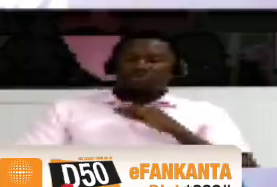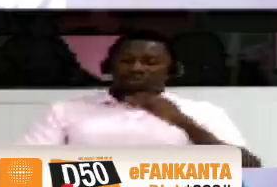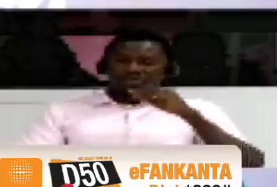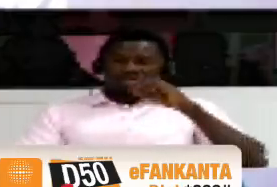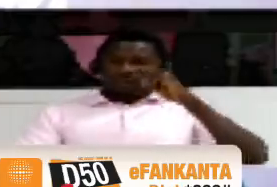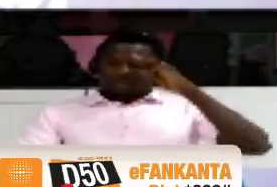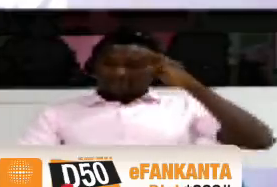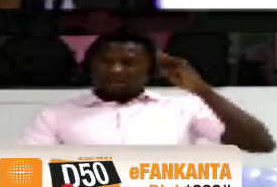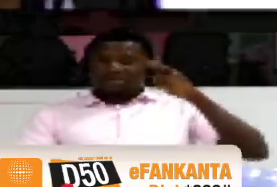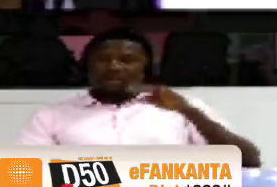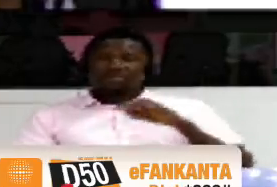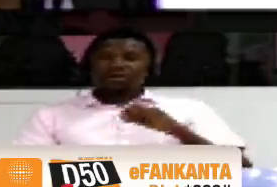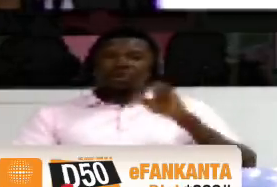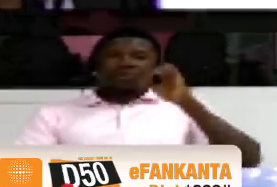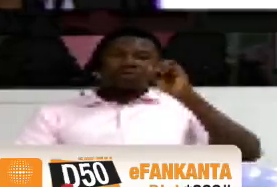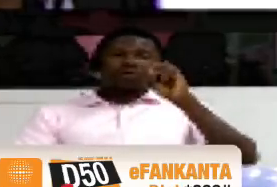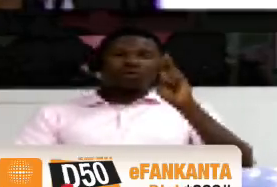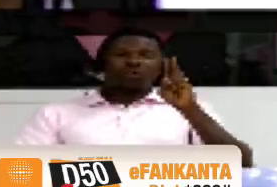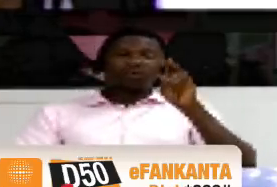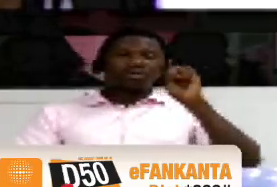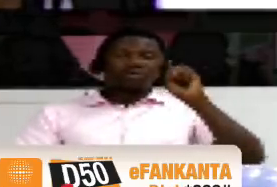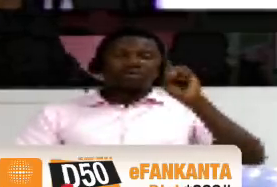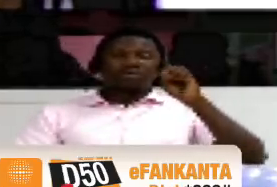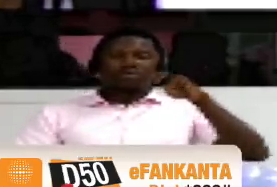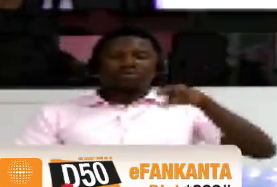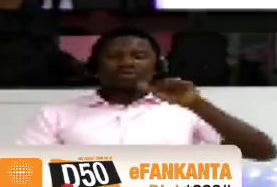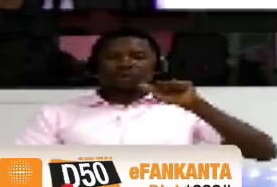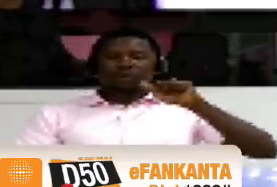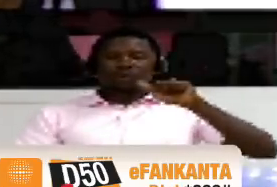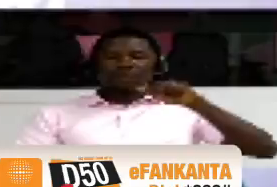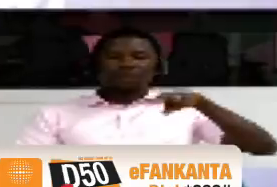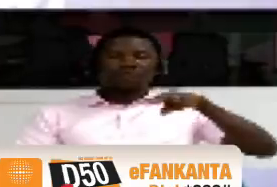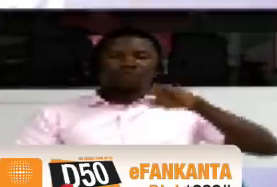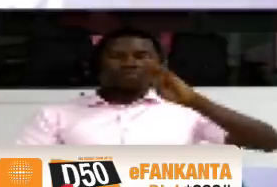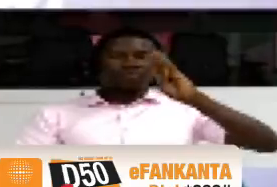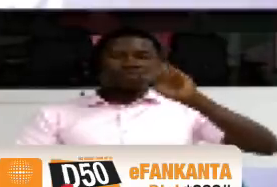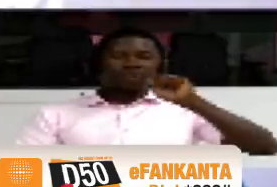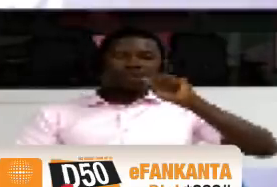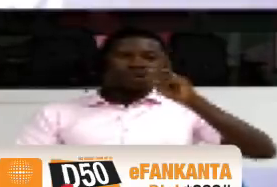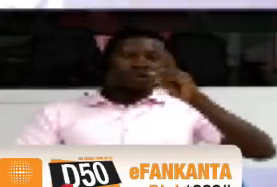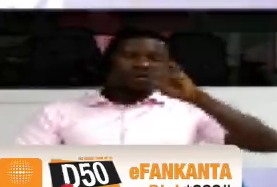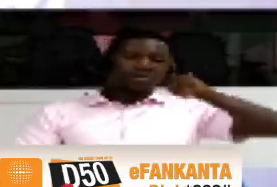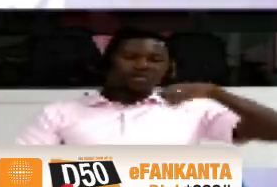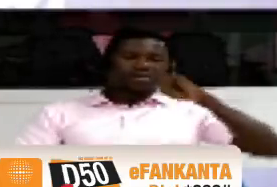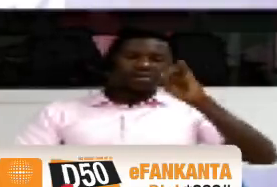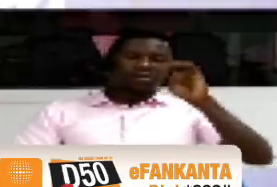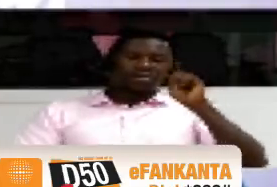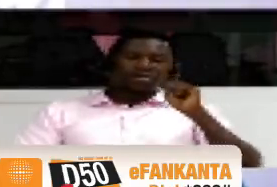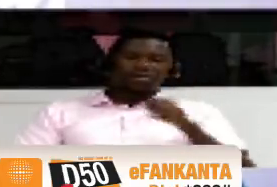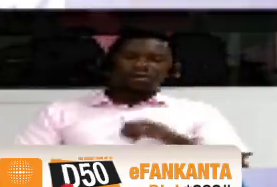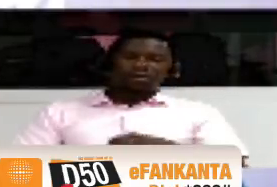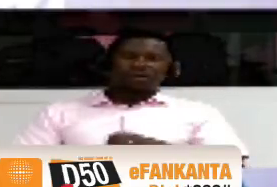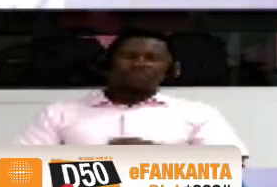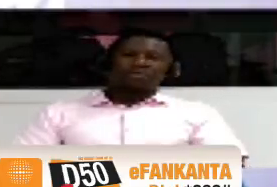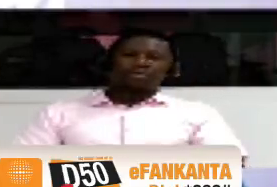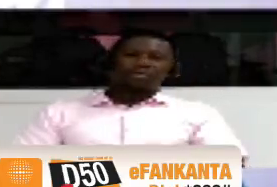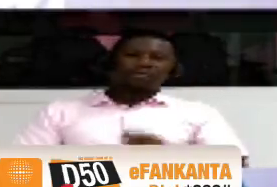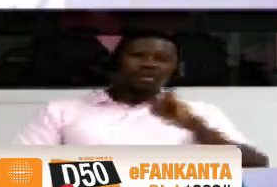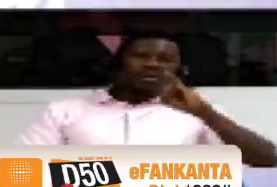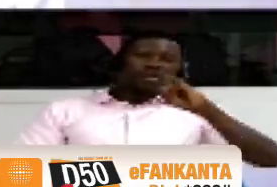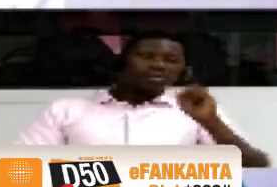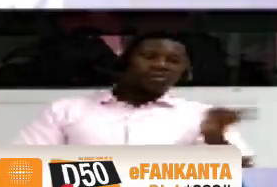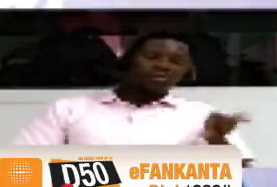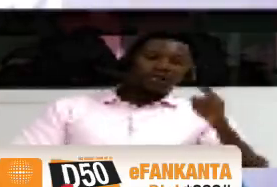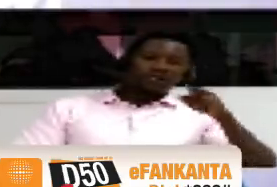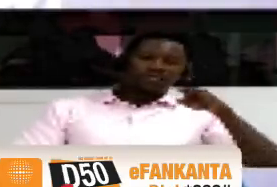us the full names of the IGP at that time, as Rex well as King. The Interior Minister? Rex King. Rex King, the IGP. And Usman Baji,